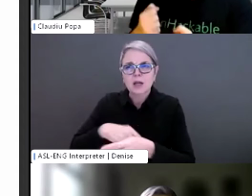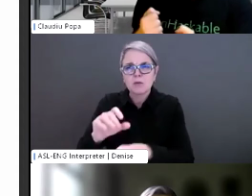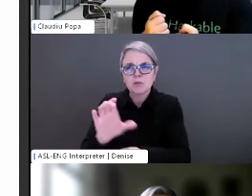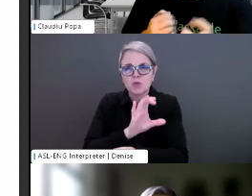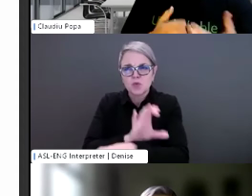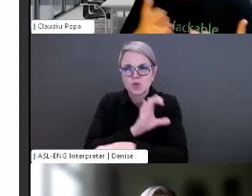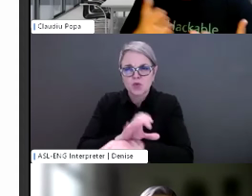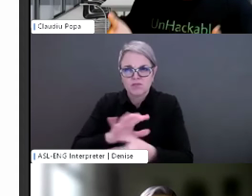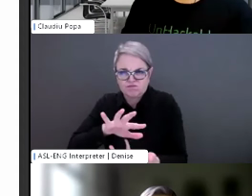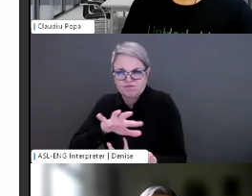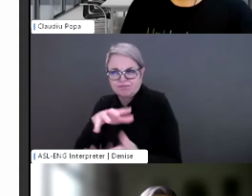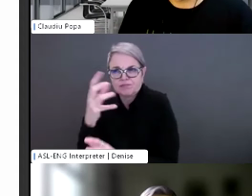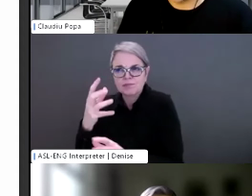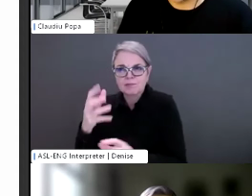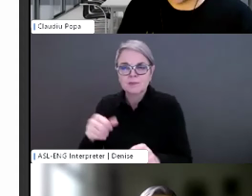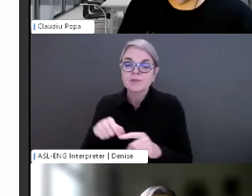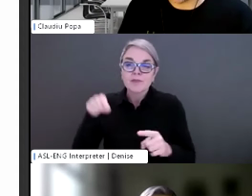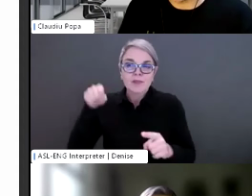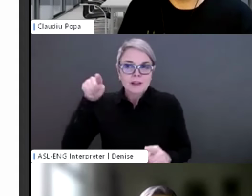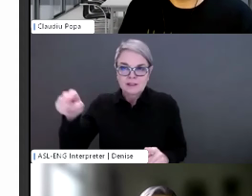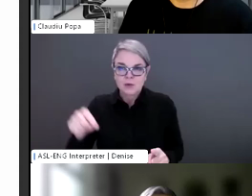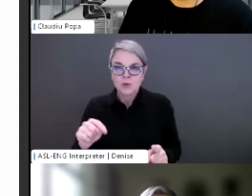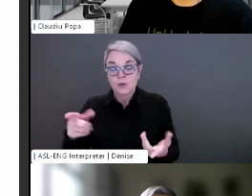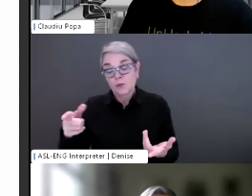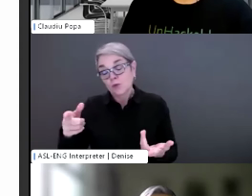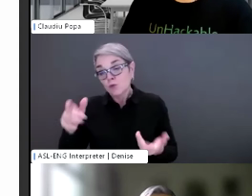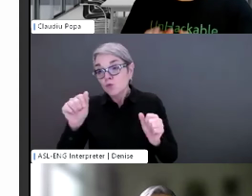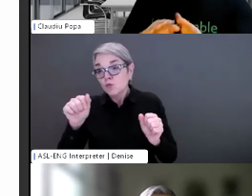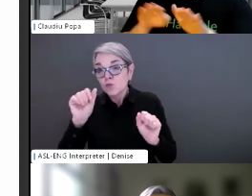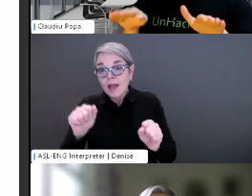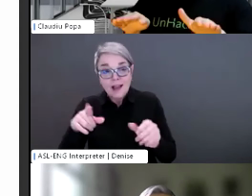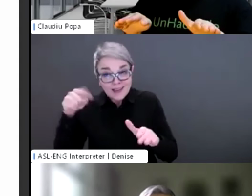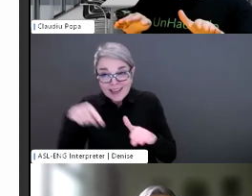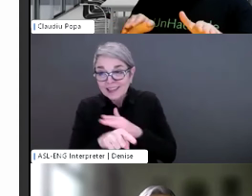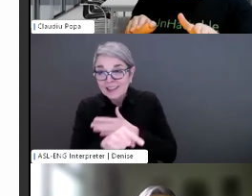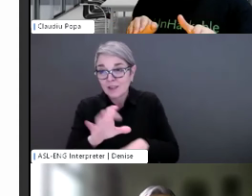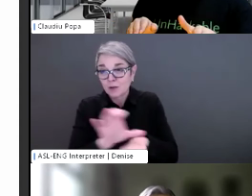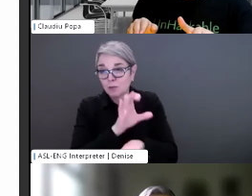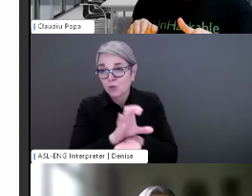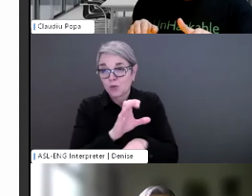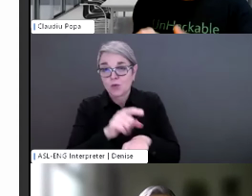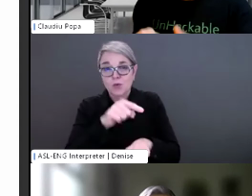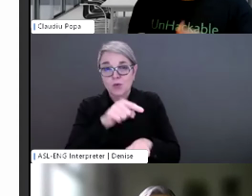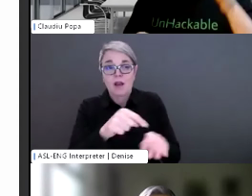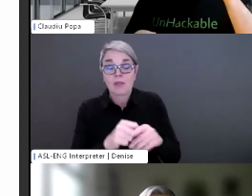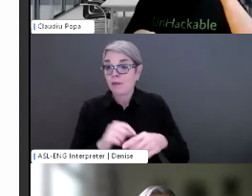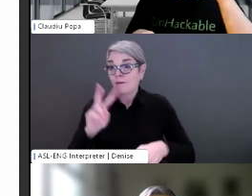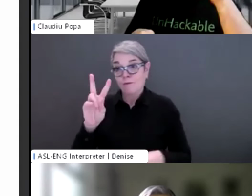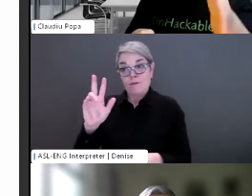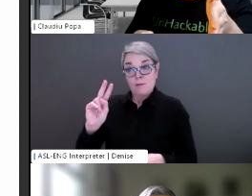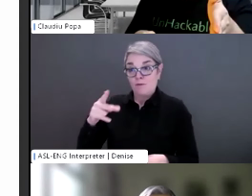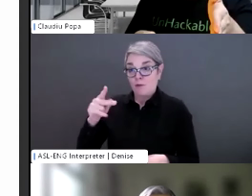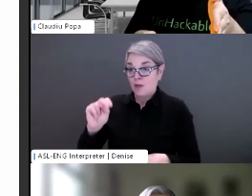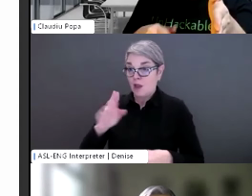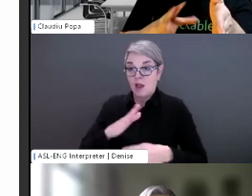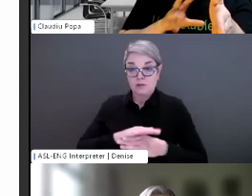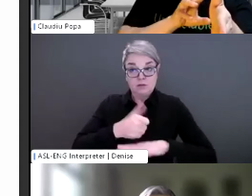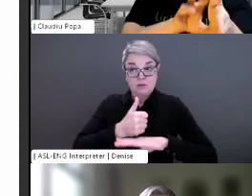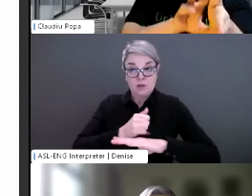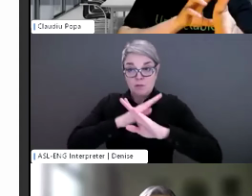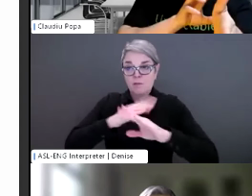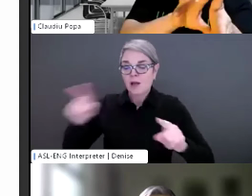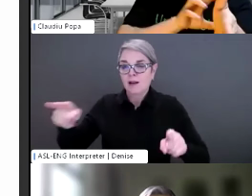your computer and bypass the VPN, right? It's called split tunneling. That simply means part of your traffic goes